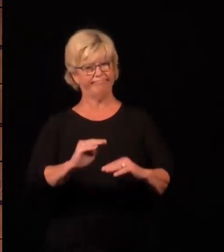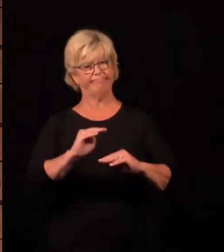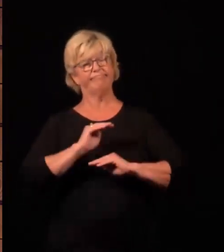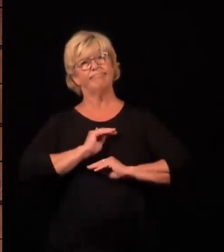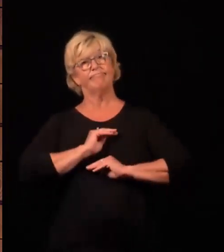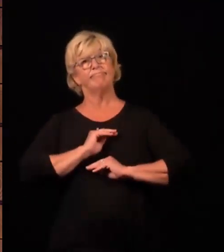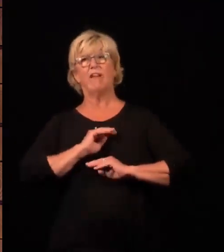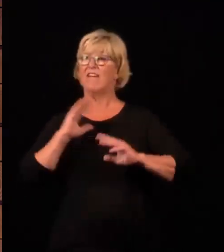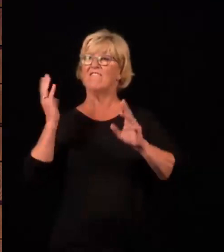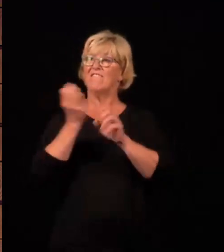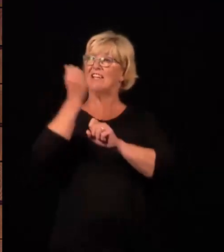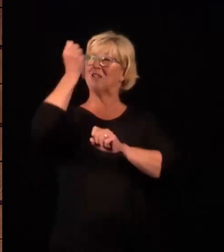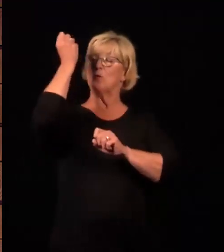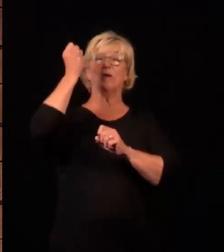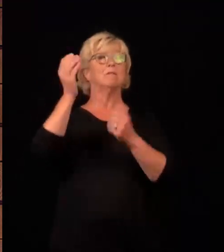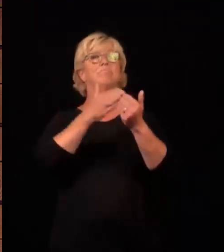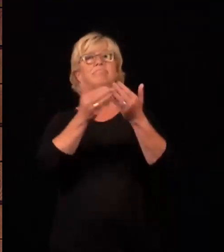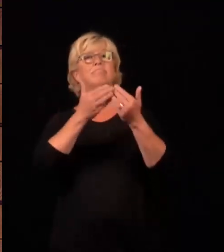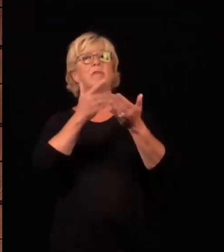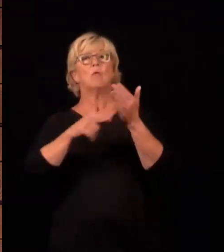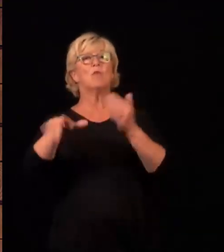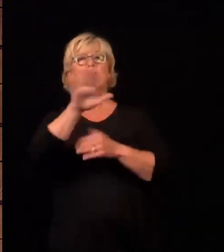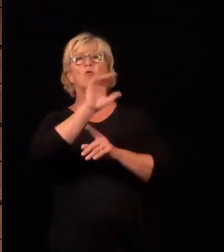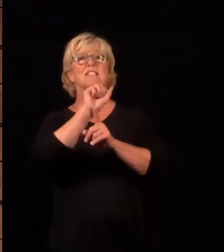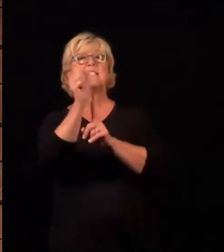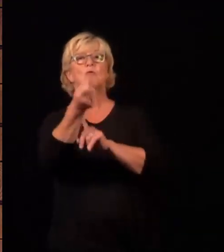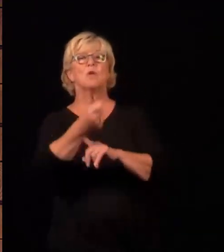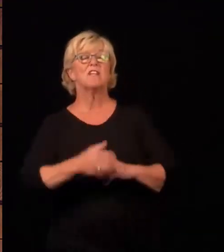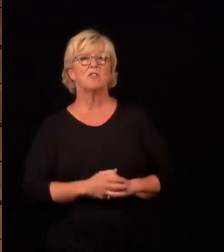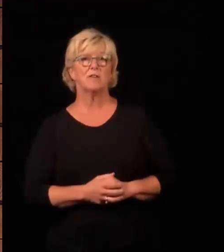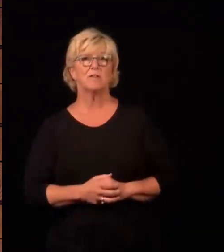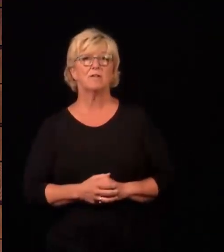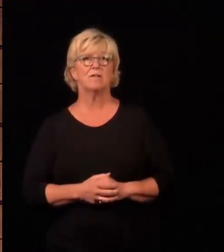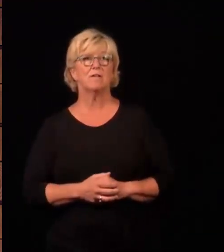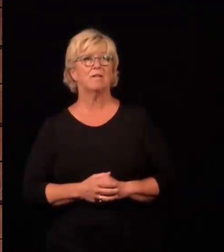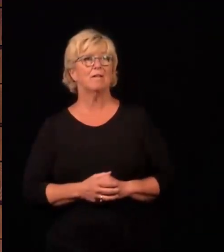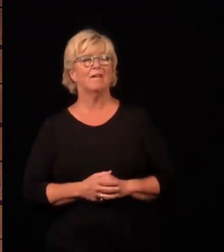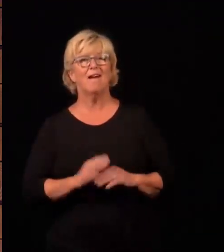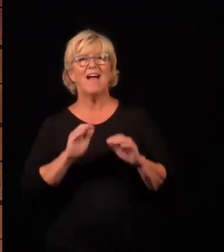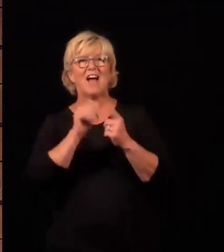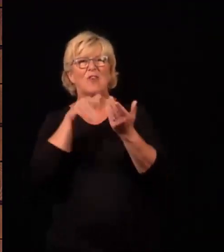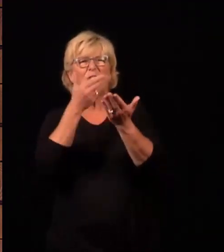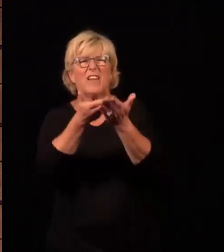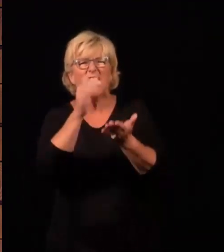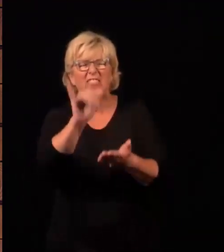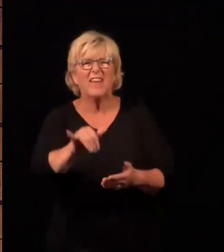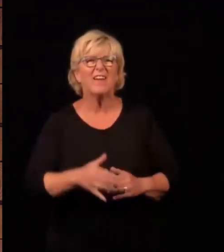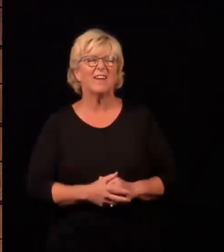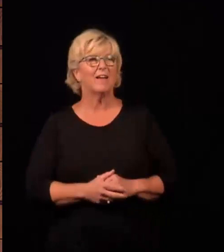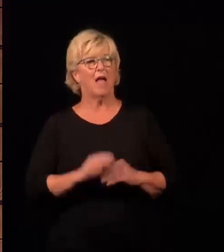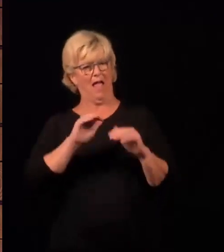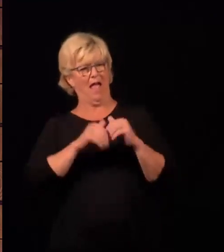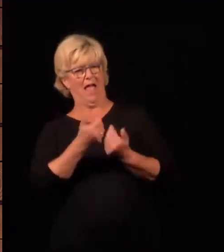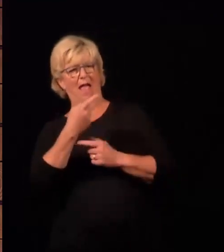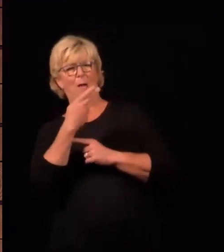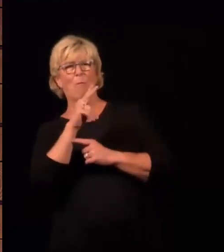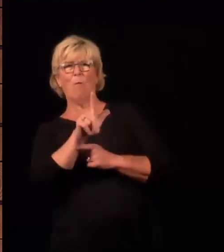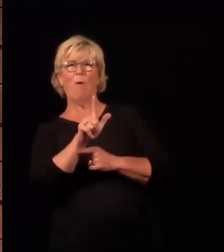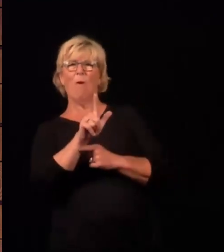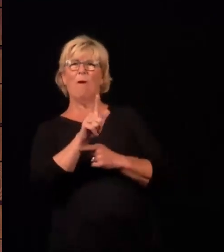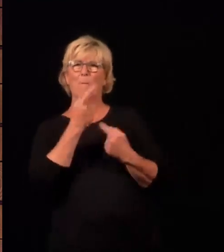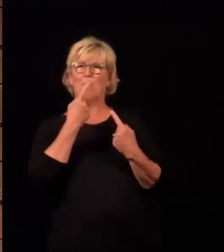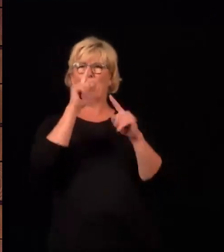Contentment, victory, no matter what the circumstances. How do you get there? How does Paul get